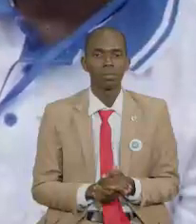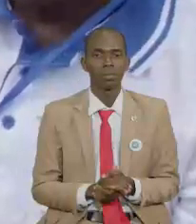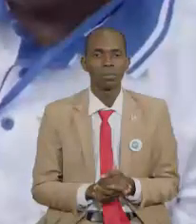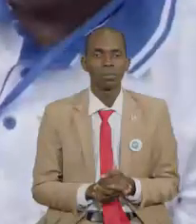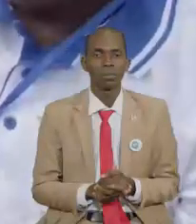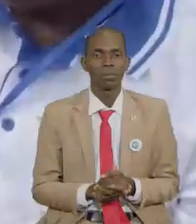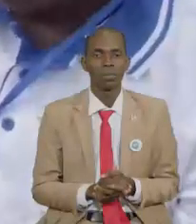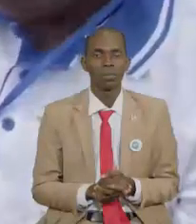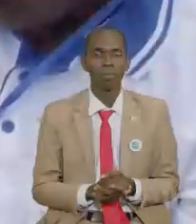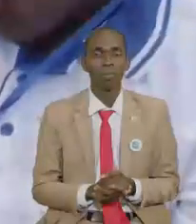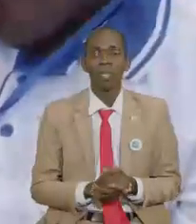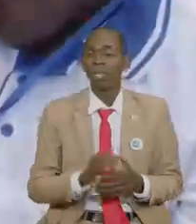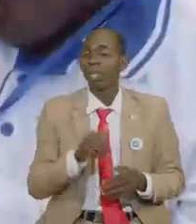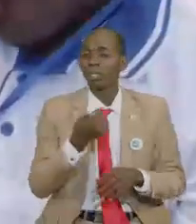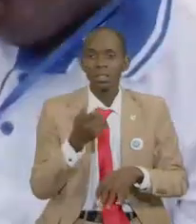Whenever you do anything,